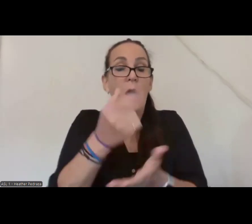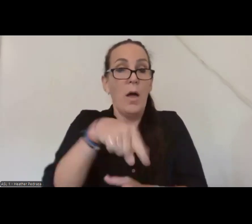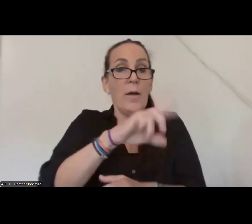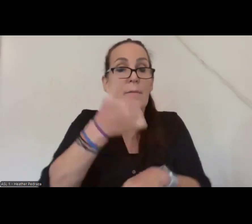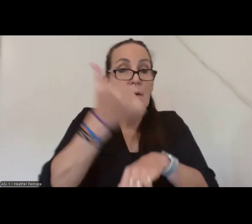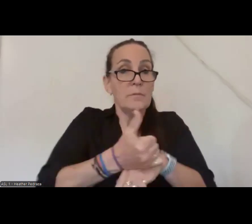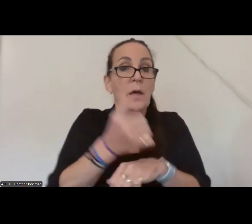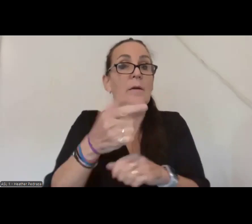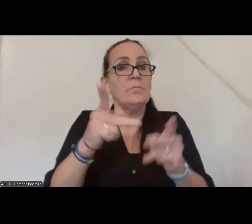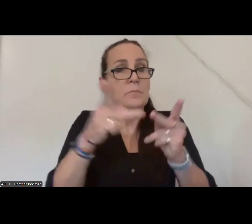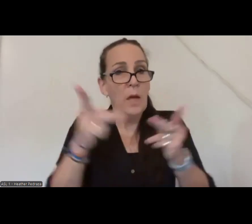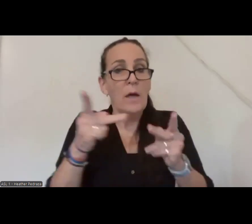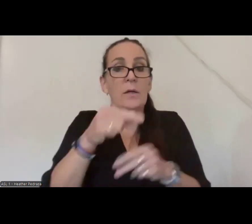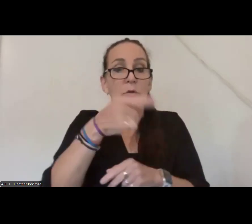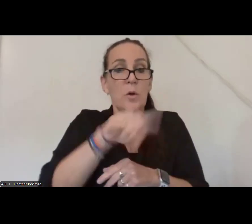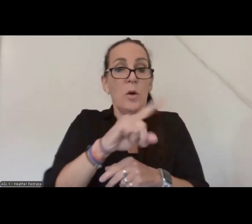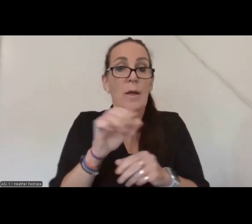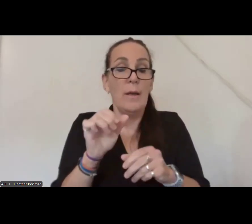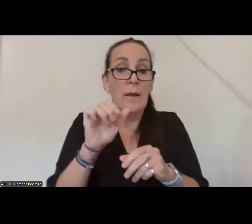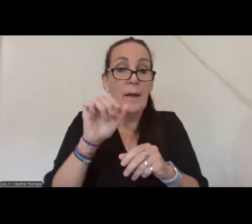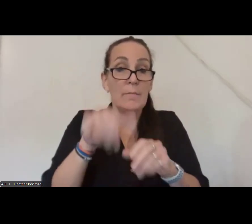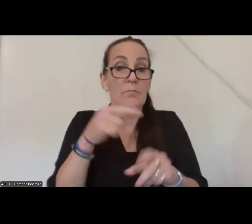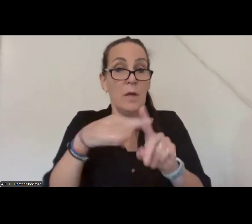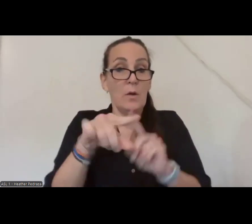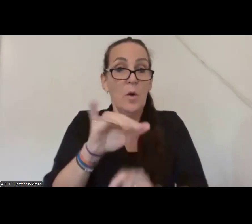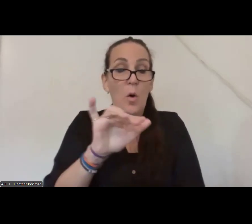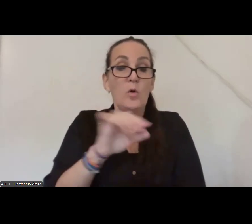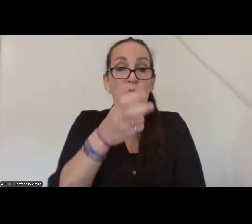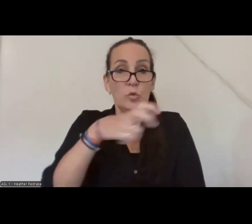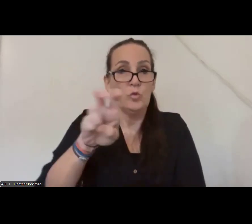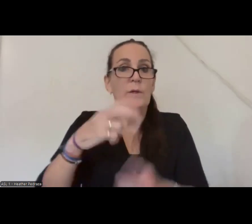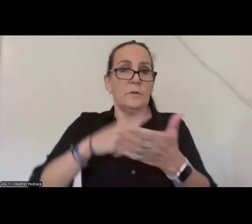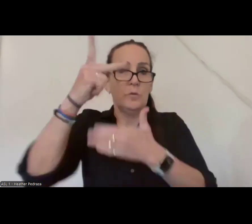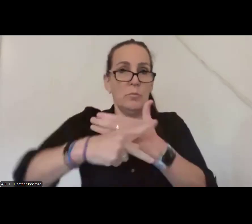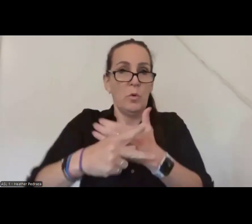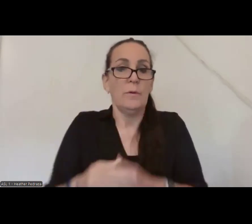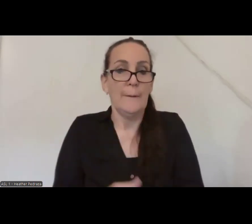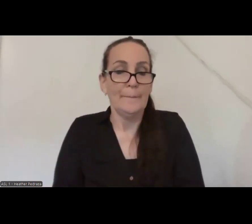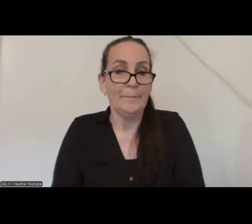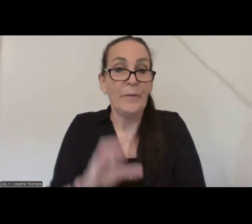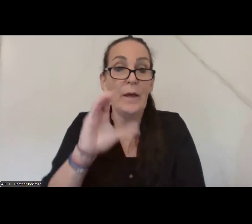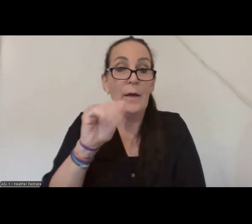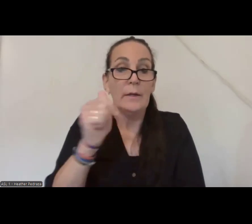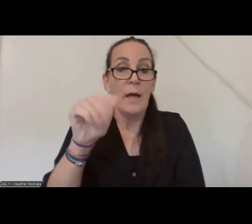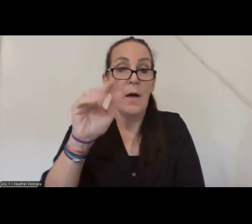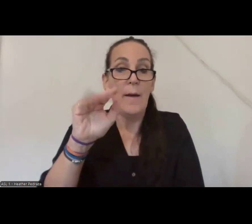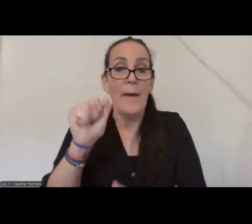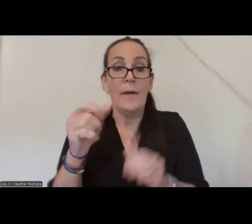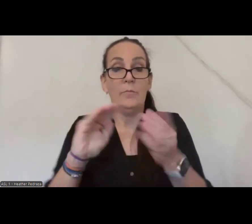Community Transition Program and CalAIM Community Supports Transition Services.